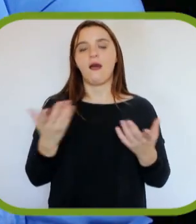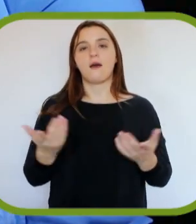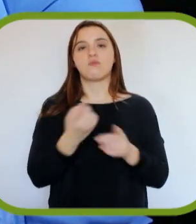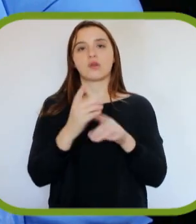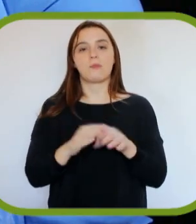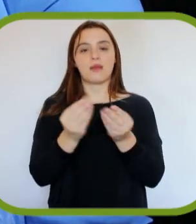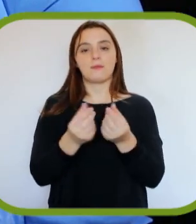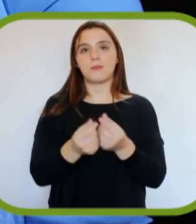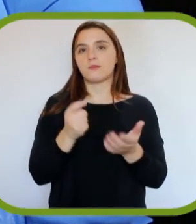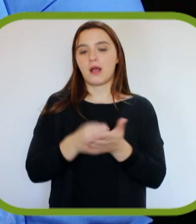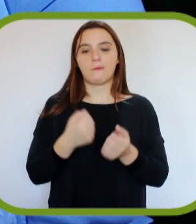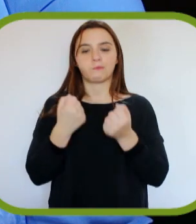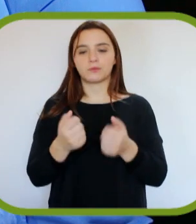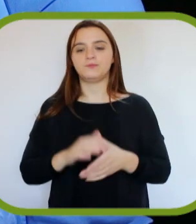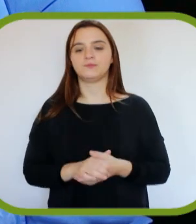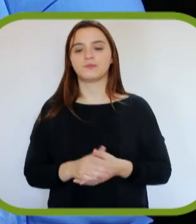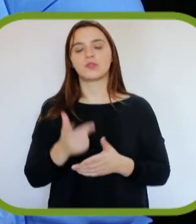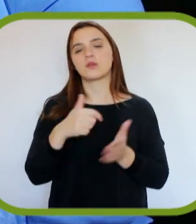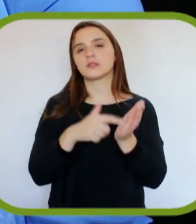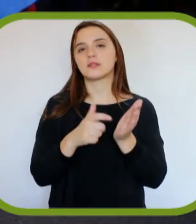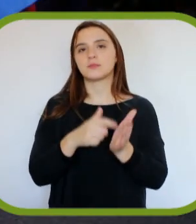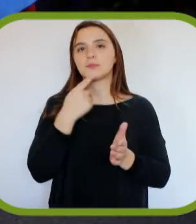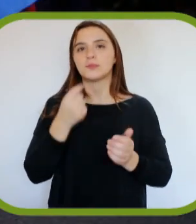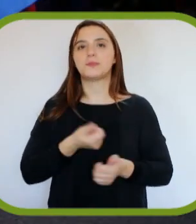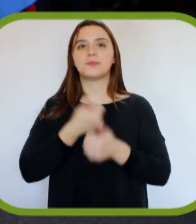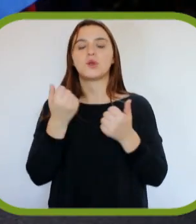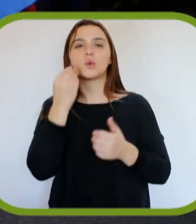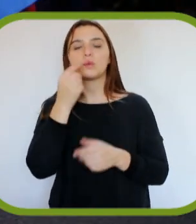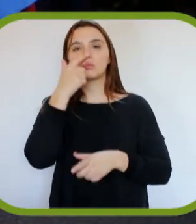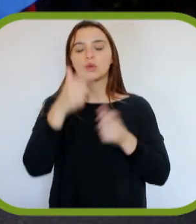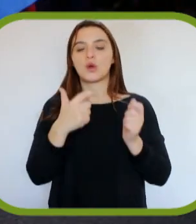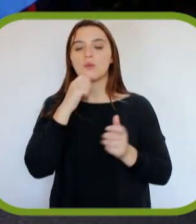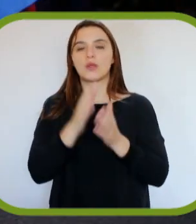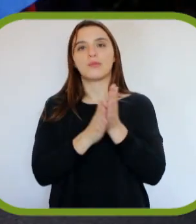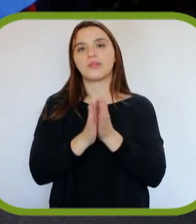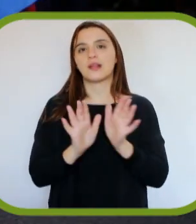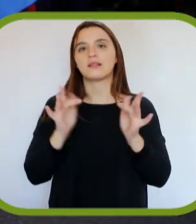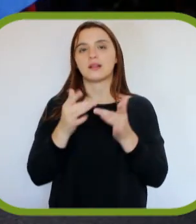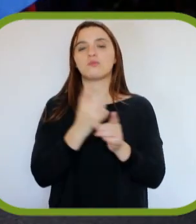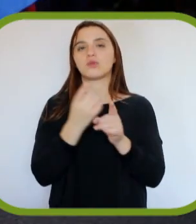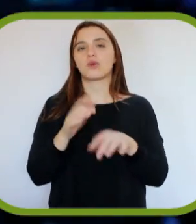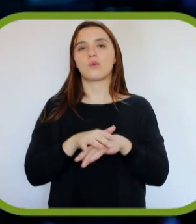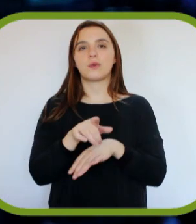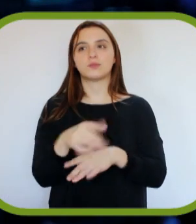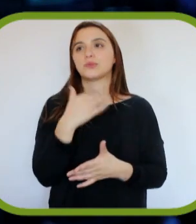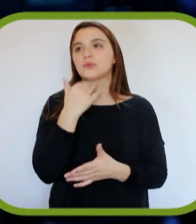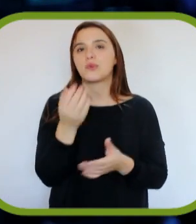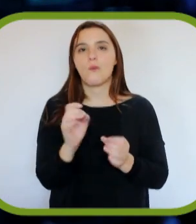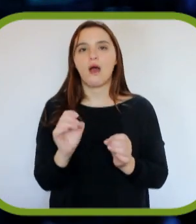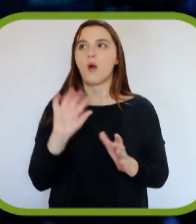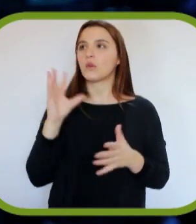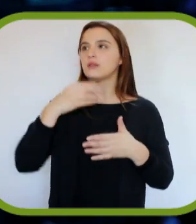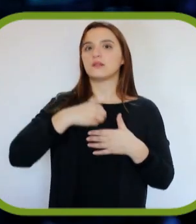basis because many people can't afford the devices or the airtime. We need to understand better how people can use the internet because they may not